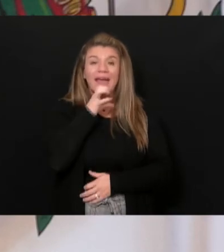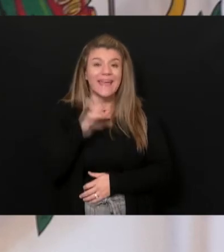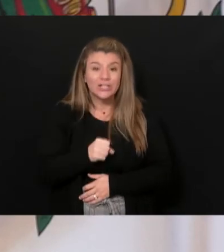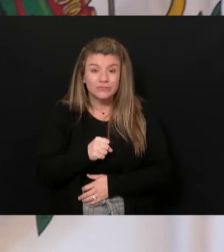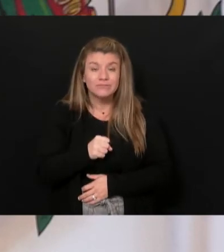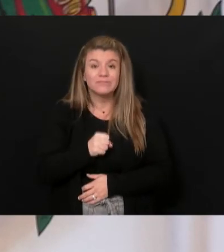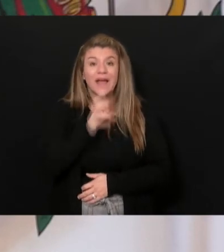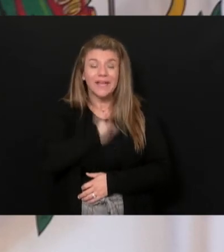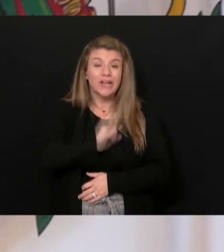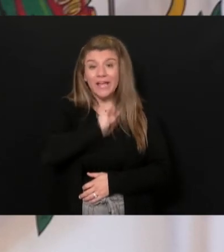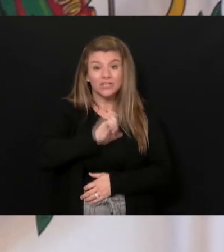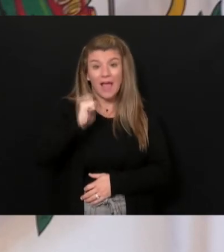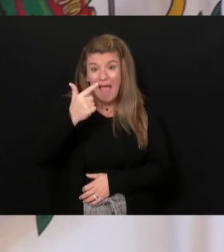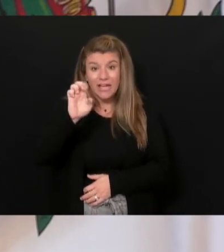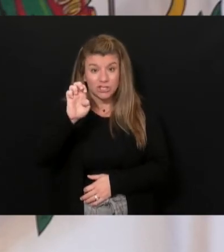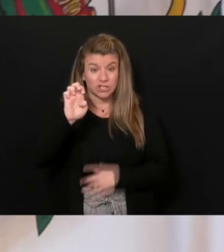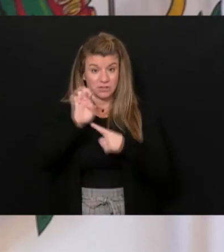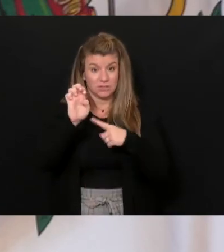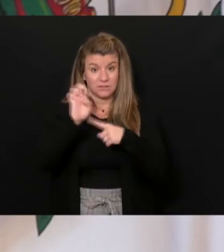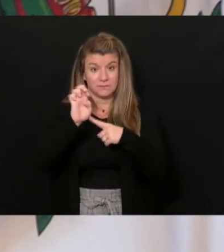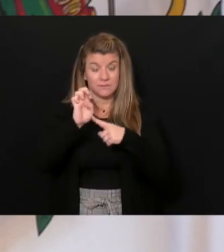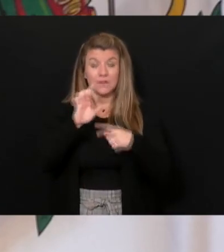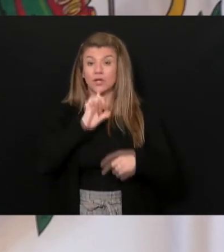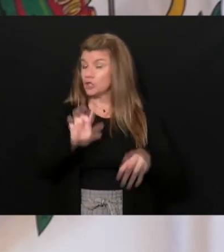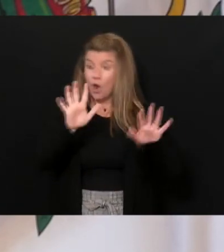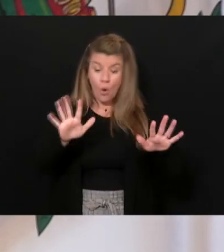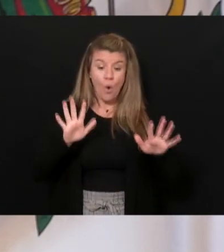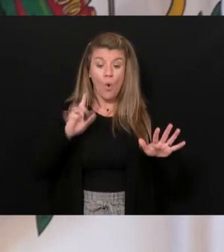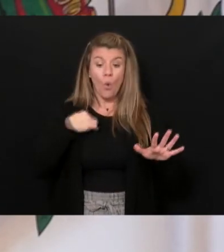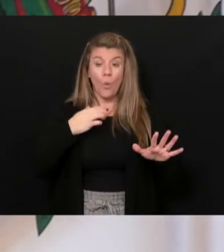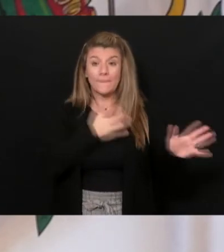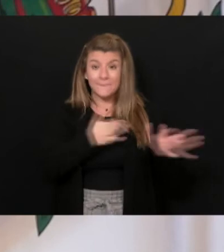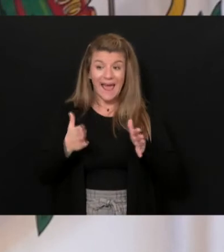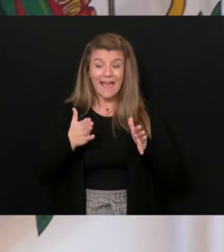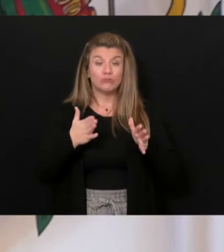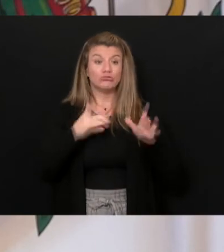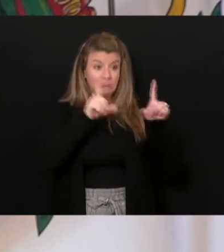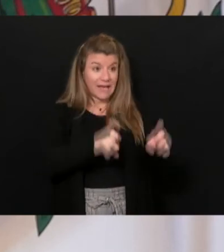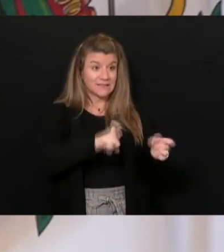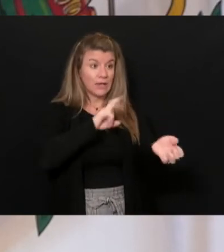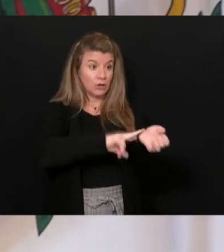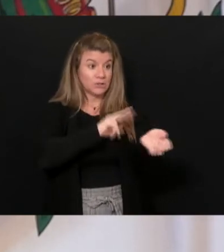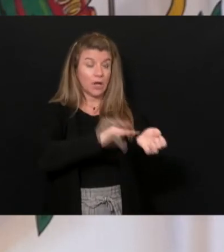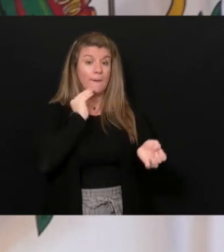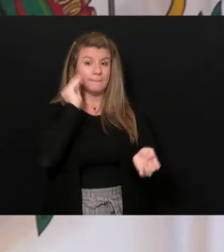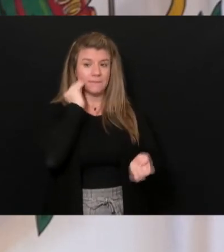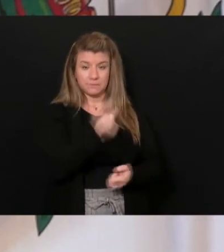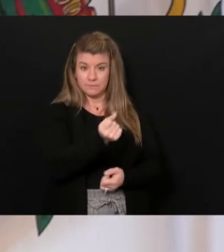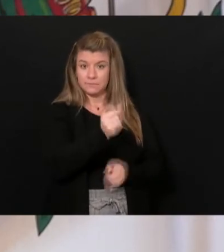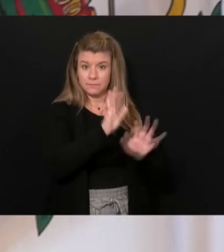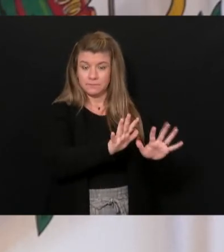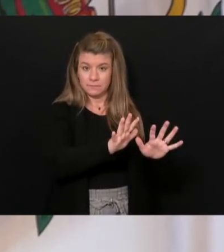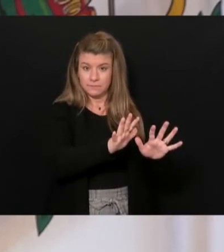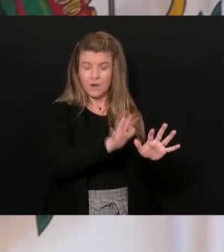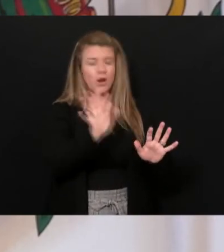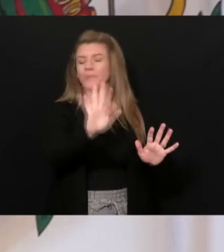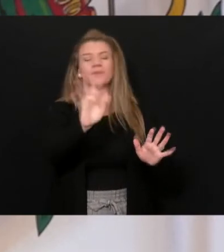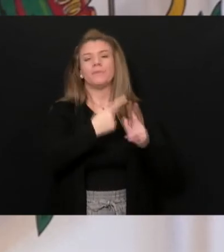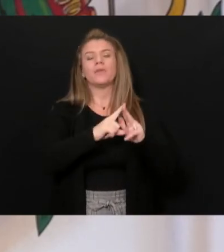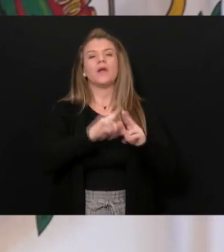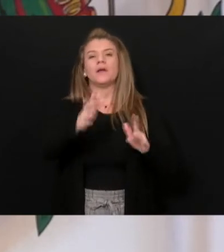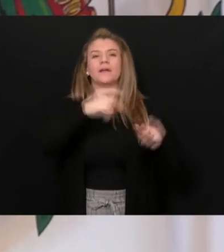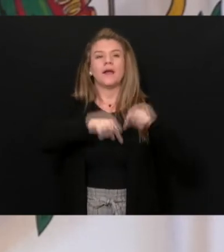age. So, right off the get-go, we're going to test the nursing homes, or vaccinate the nursing